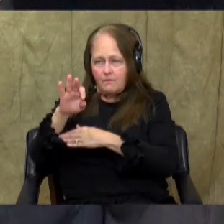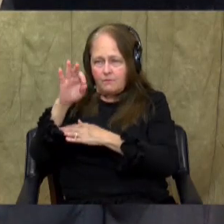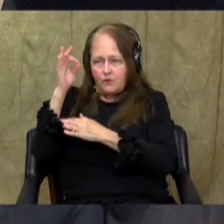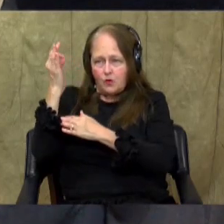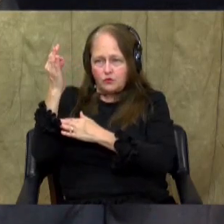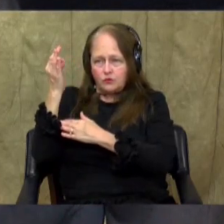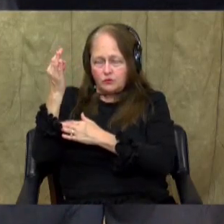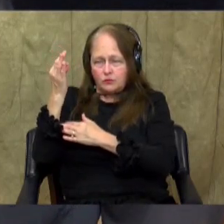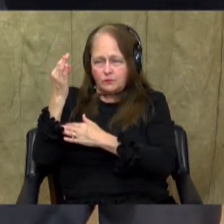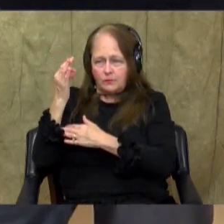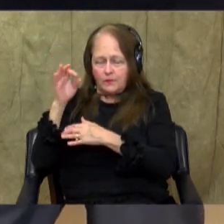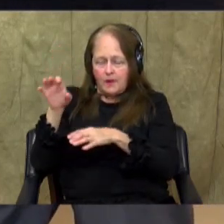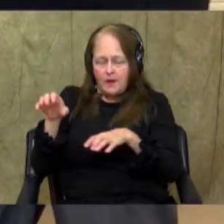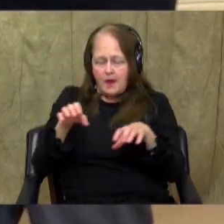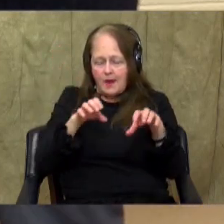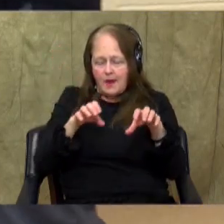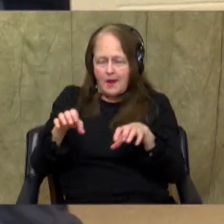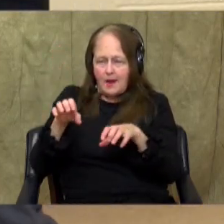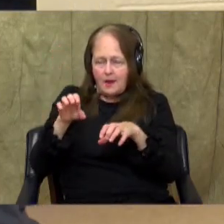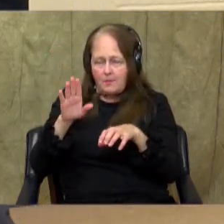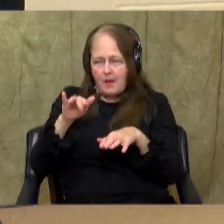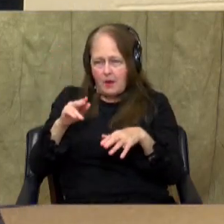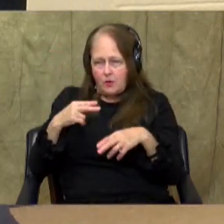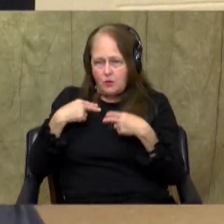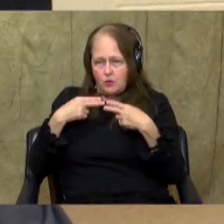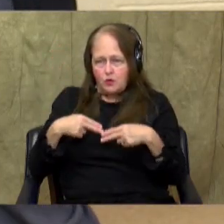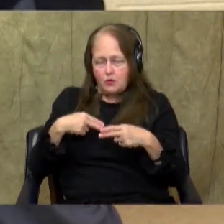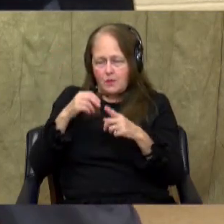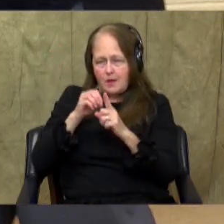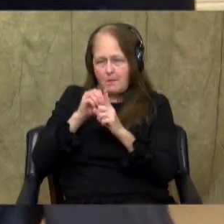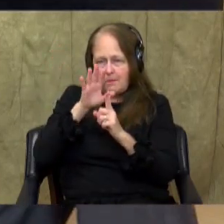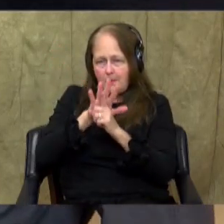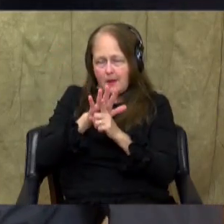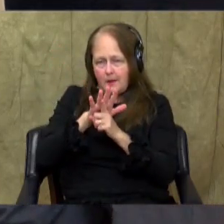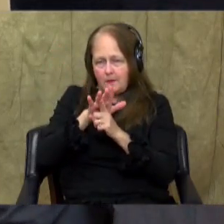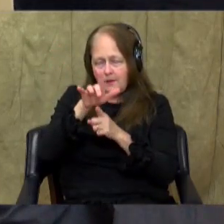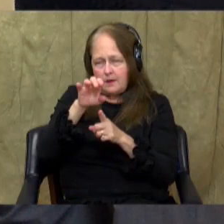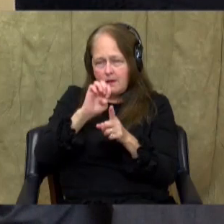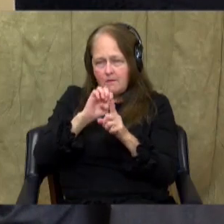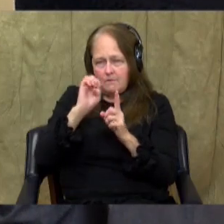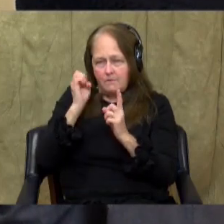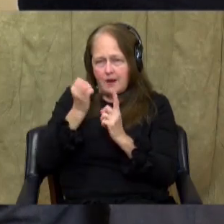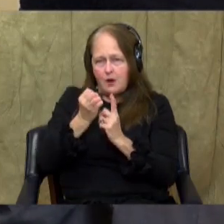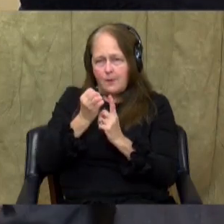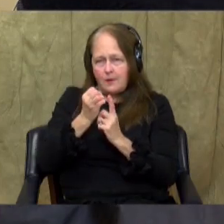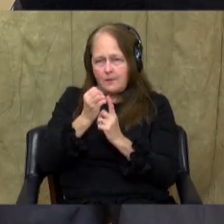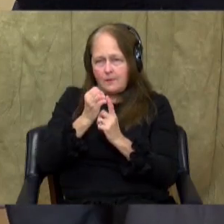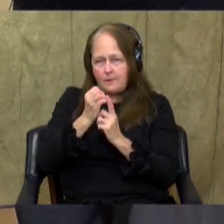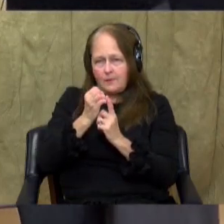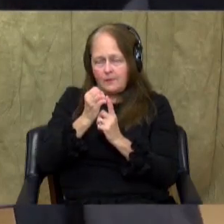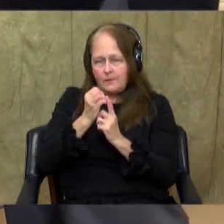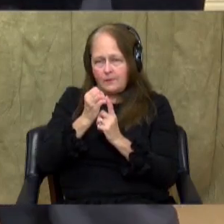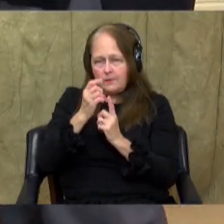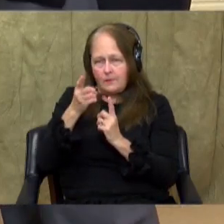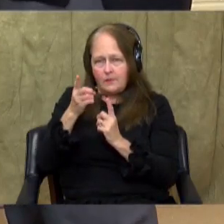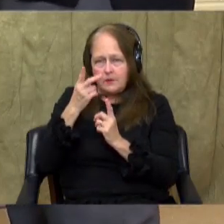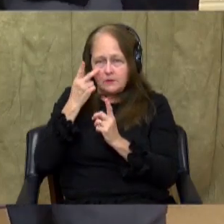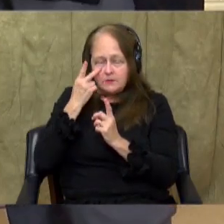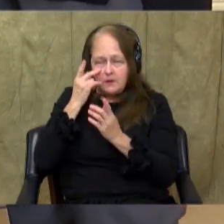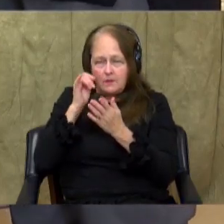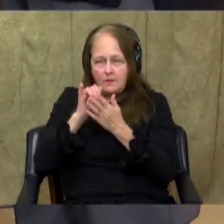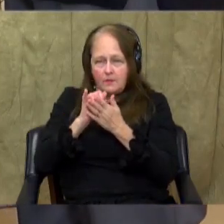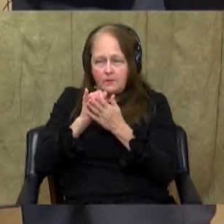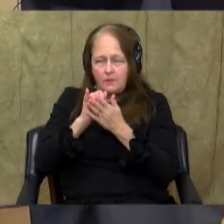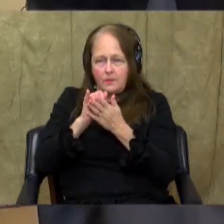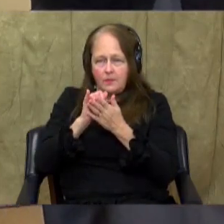ways that activities by humans are impacting the physical environment in sub-Saharan Africa. And you really see this with this